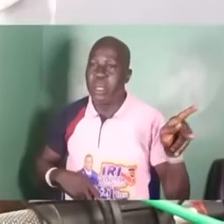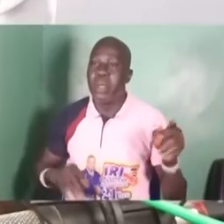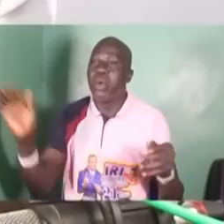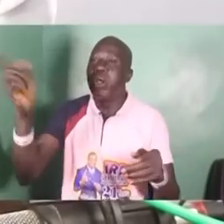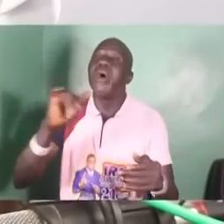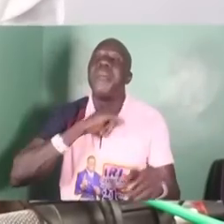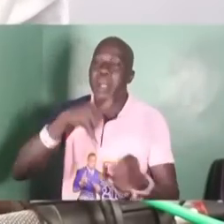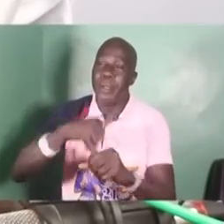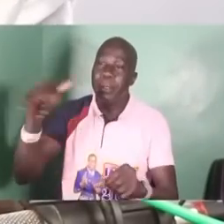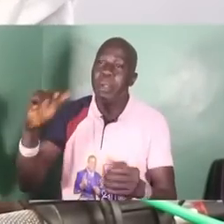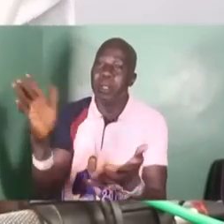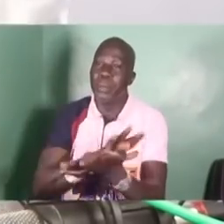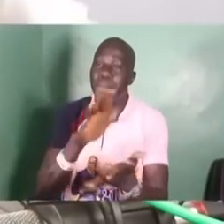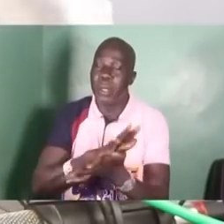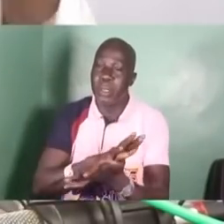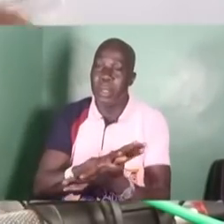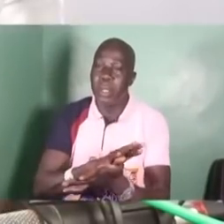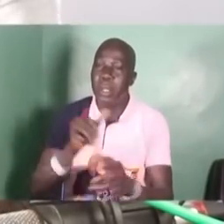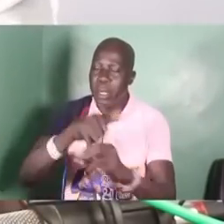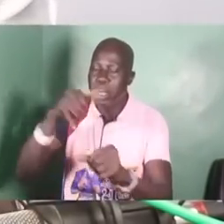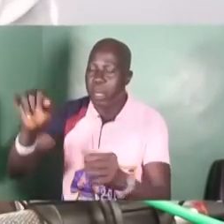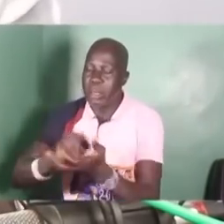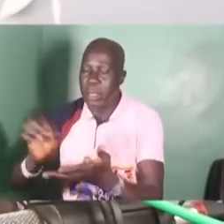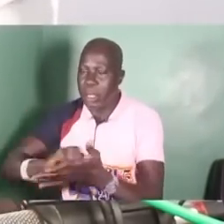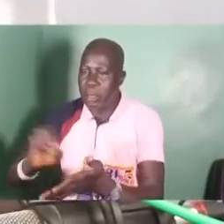sa. Please, your case may just be